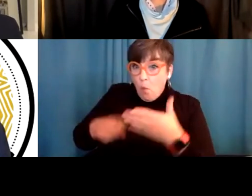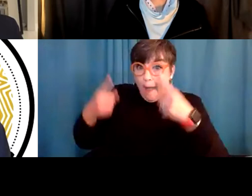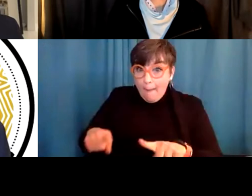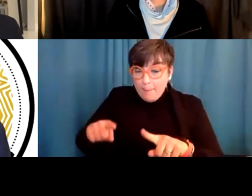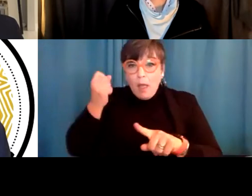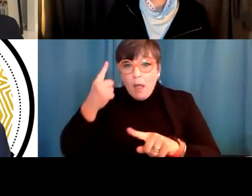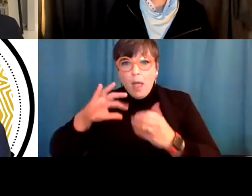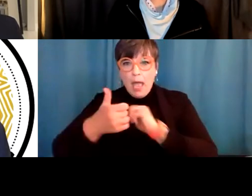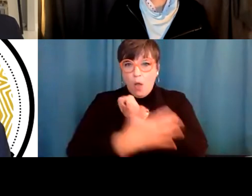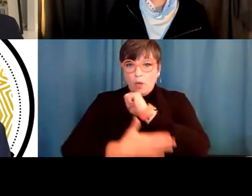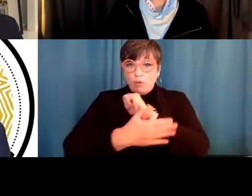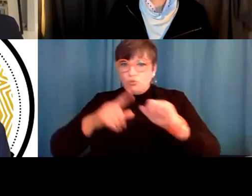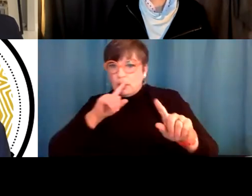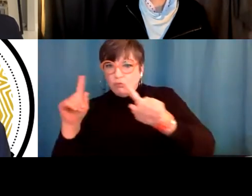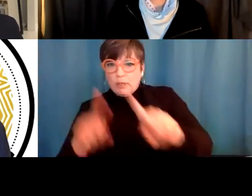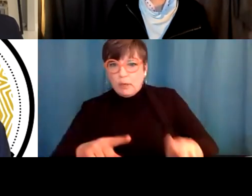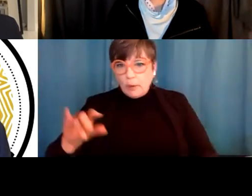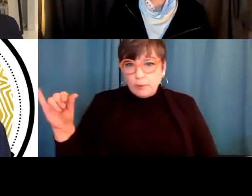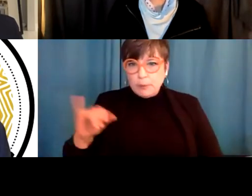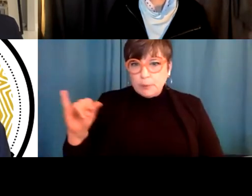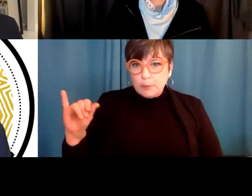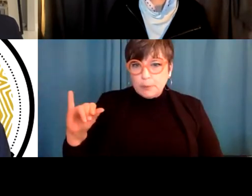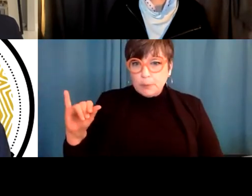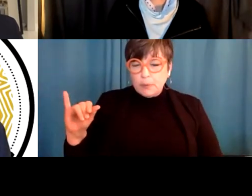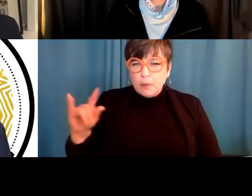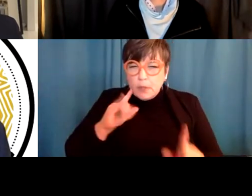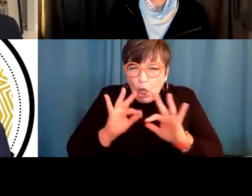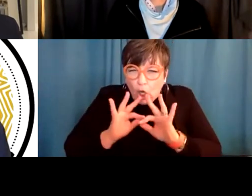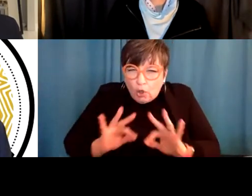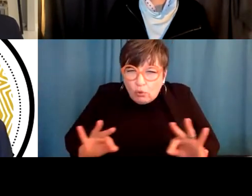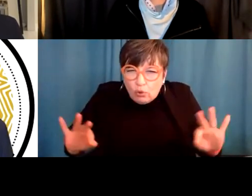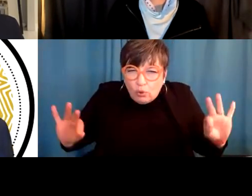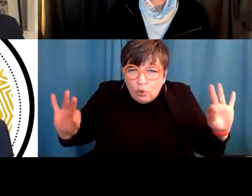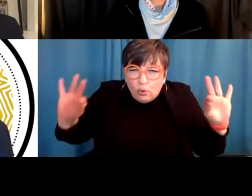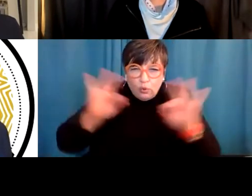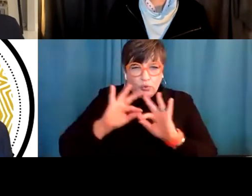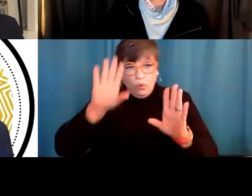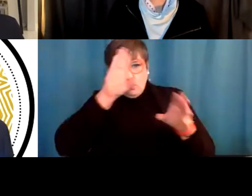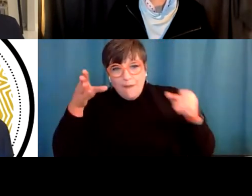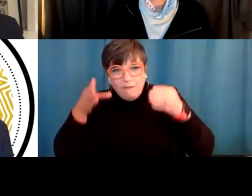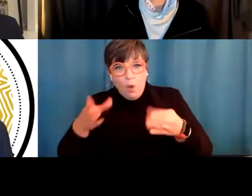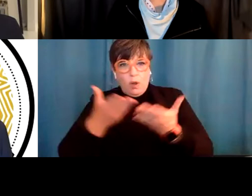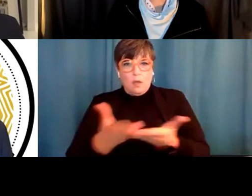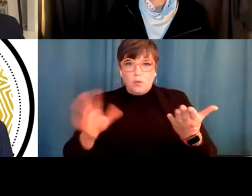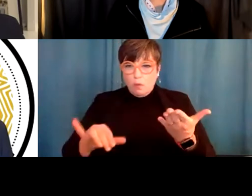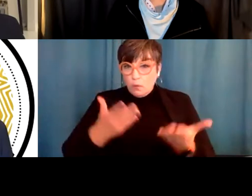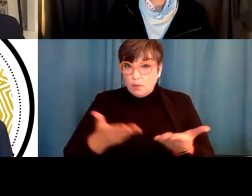country reacted to it? And that's why I think it's crucial to focus on those things,